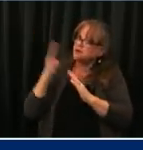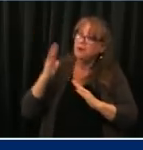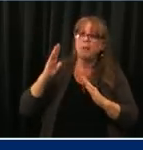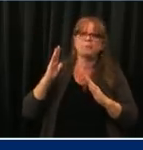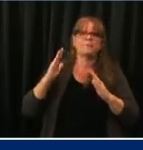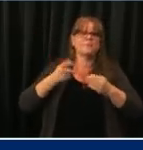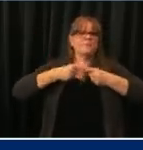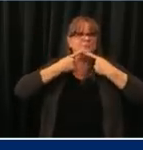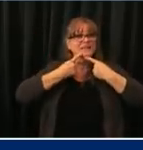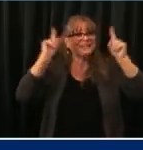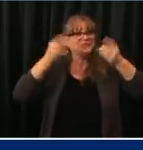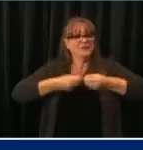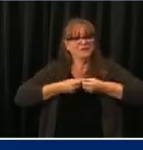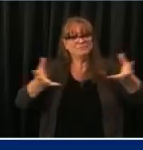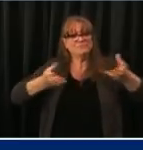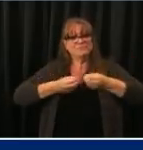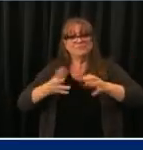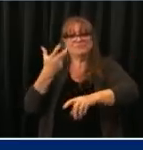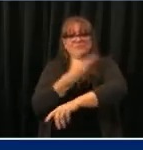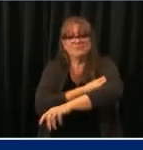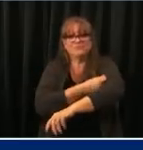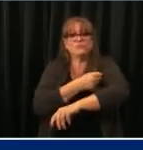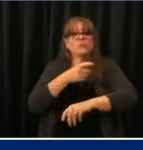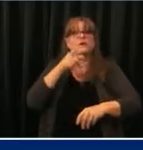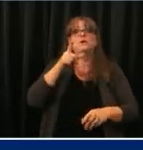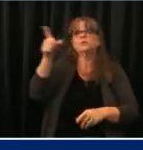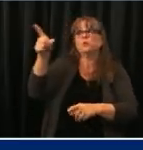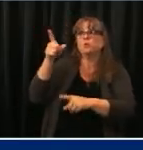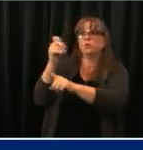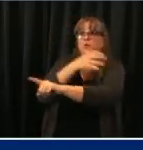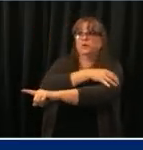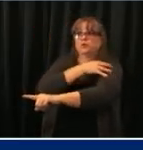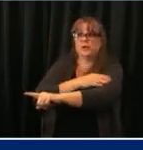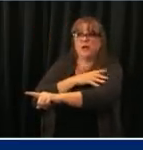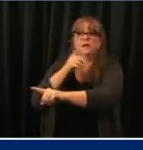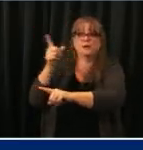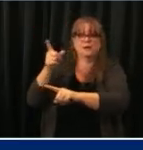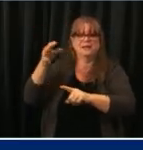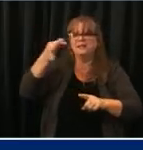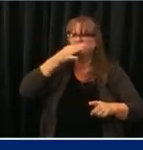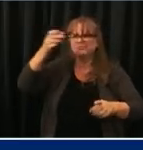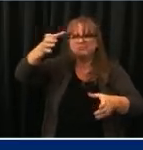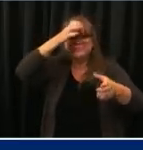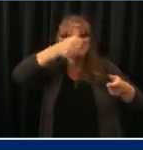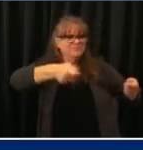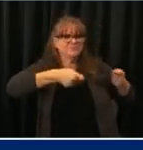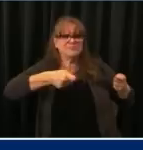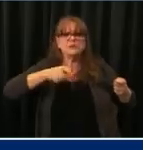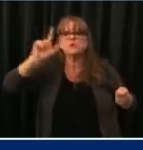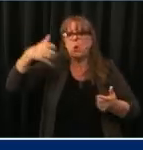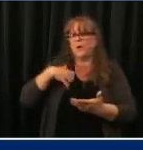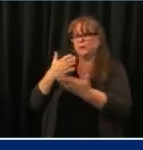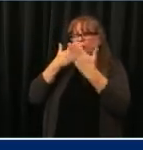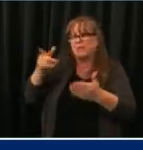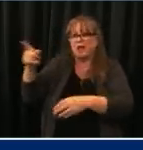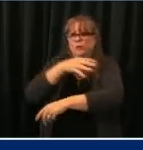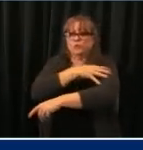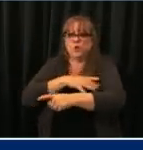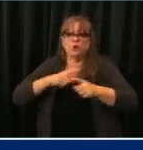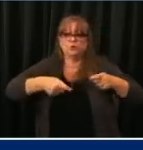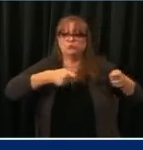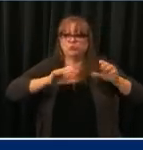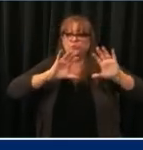put General Sherman in charge of this effort. And I want to thank General Sherman, his entire team at COVID Response, and the folks at CDPHE who are going above